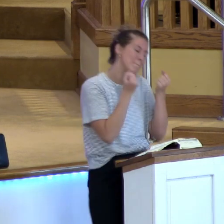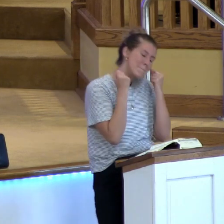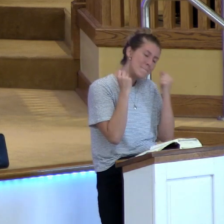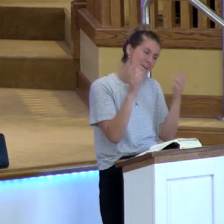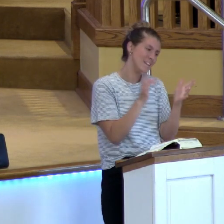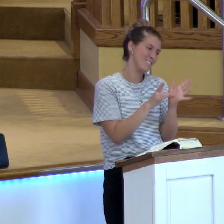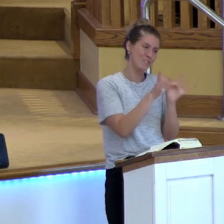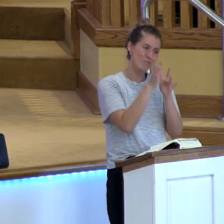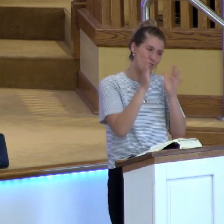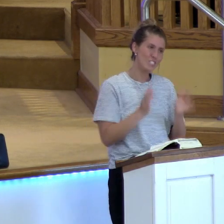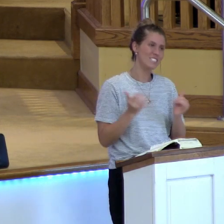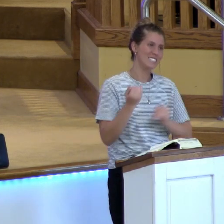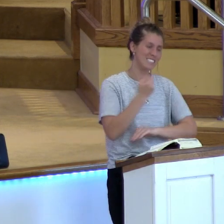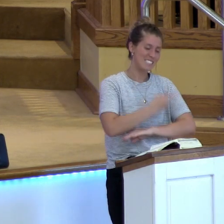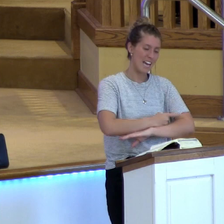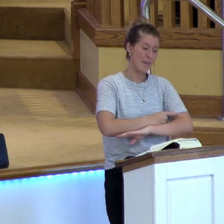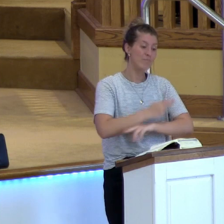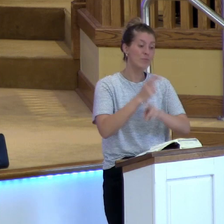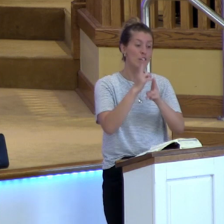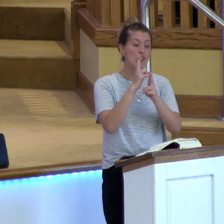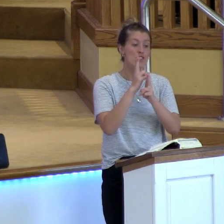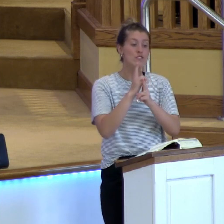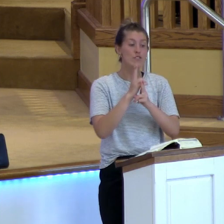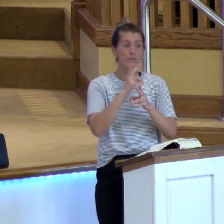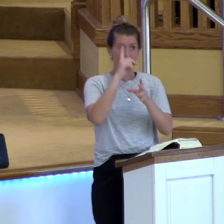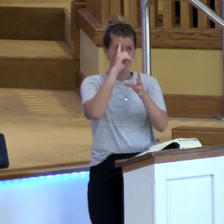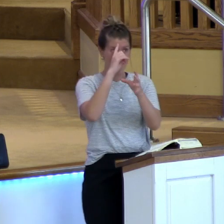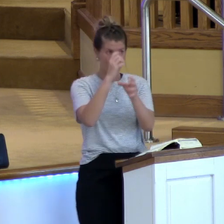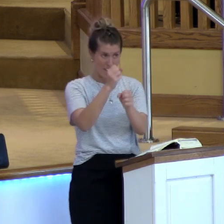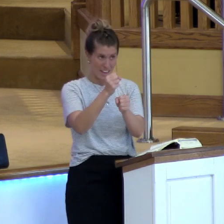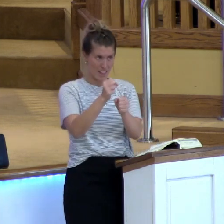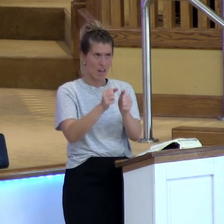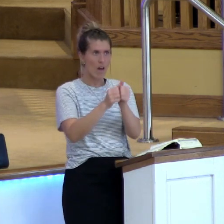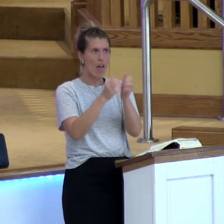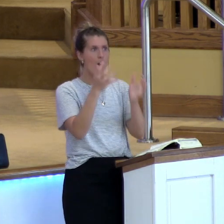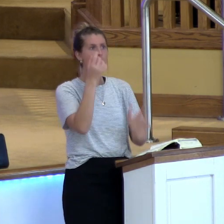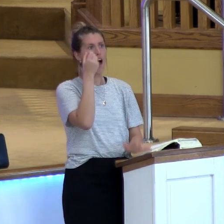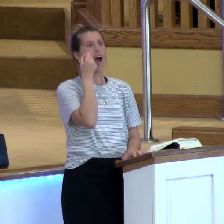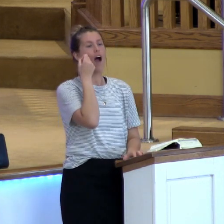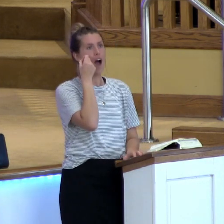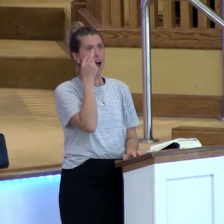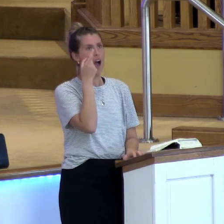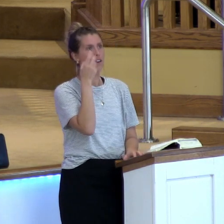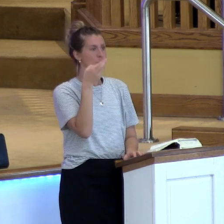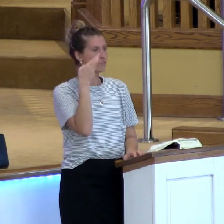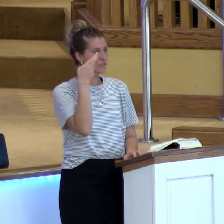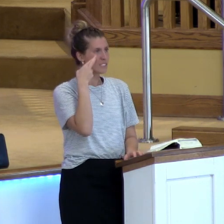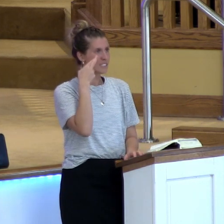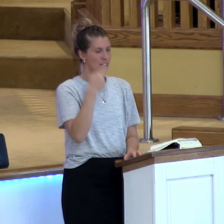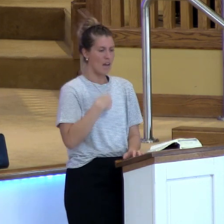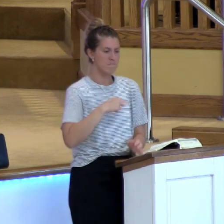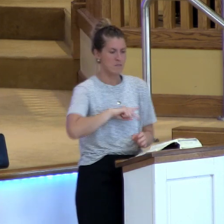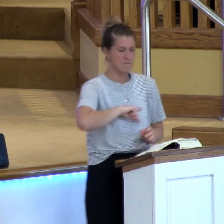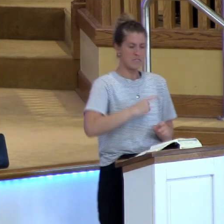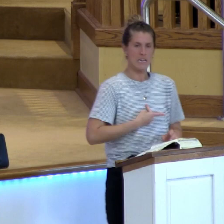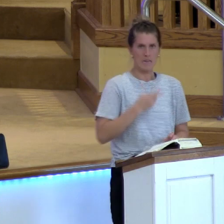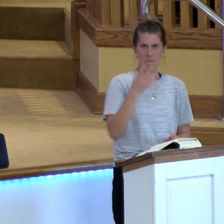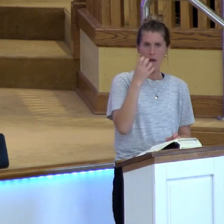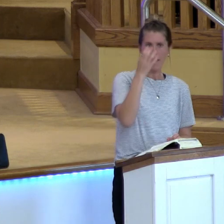today use faith without realizing it as a reason why you're going to be upset and mad at